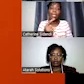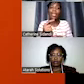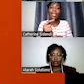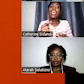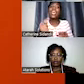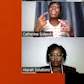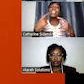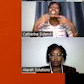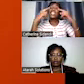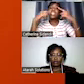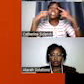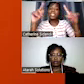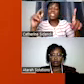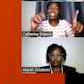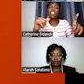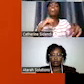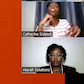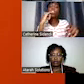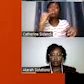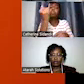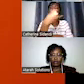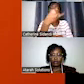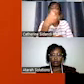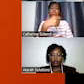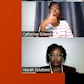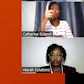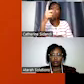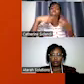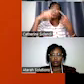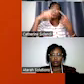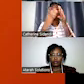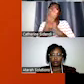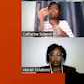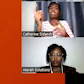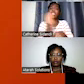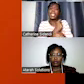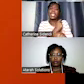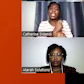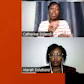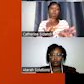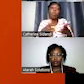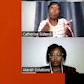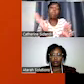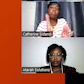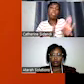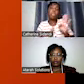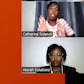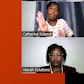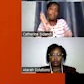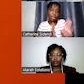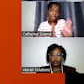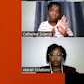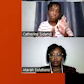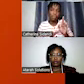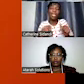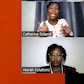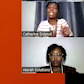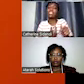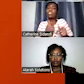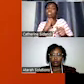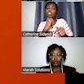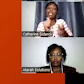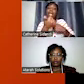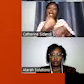not an art won by training or habitual or habits. We do not act